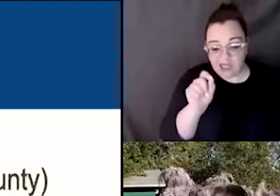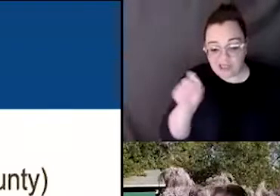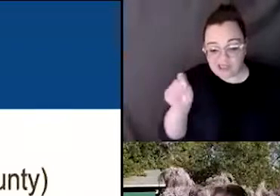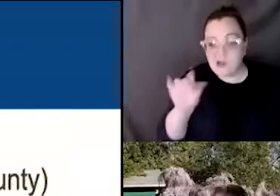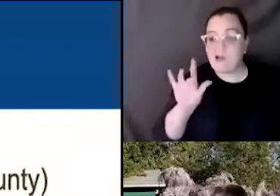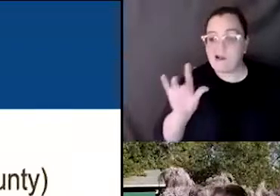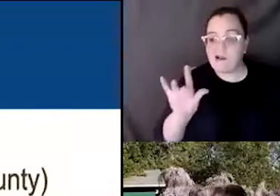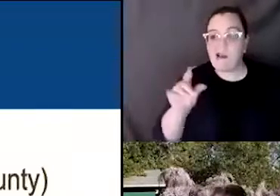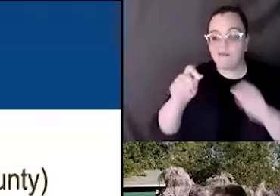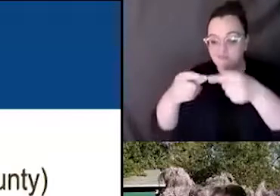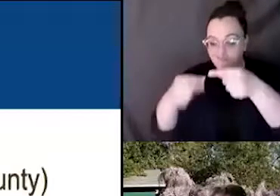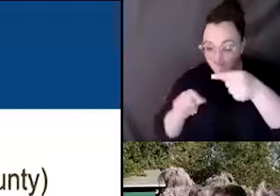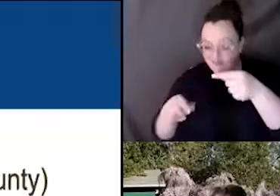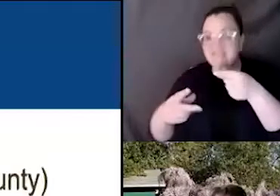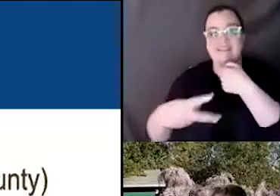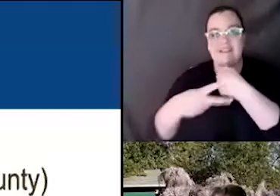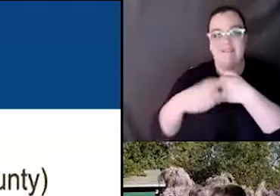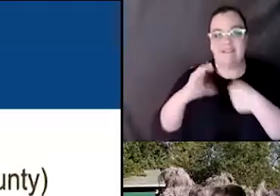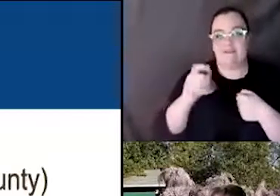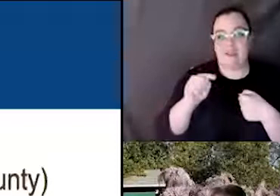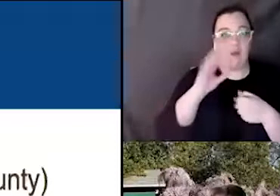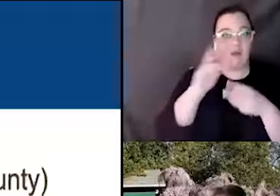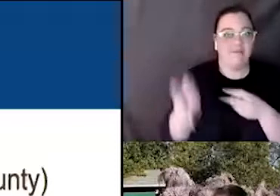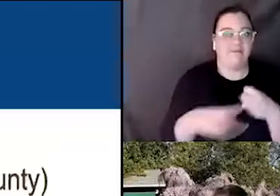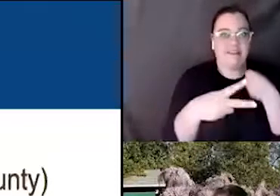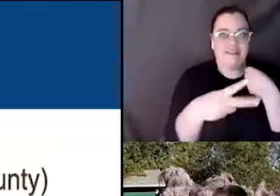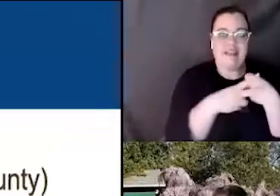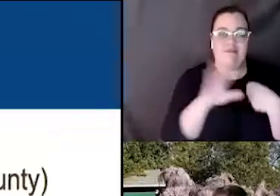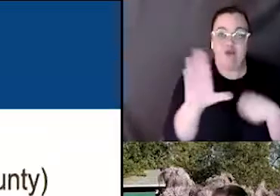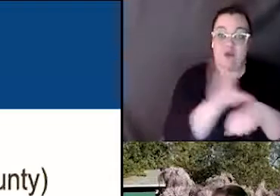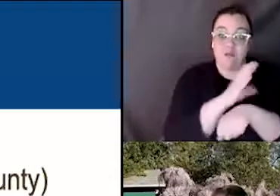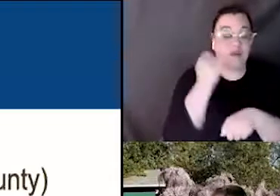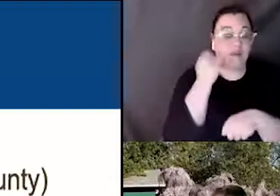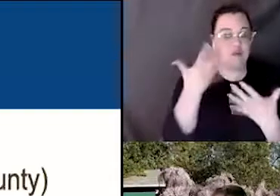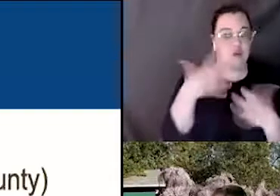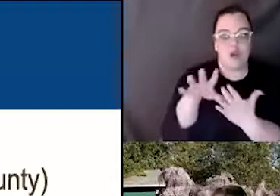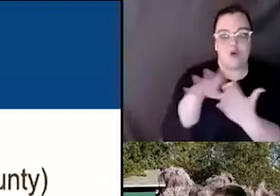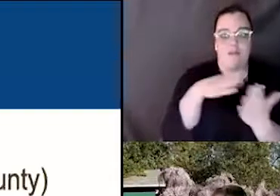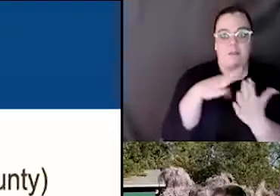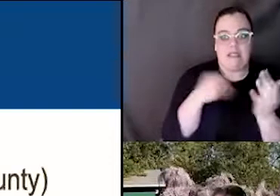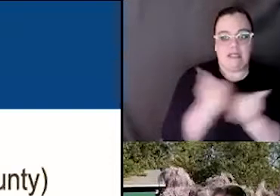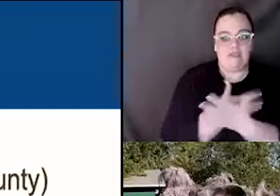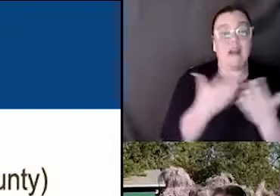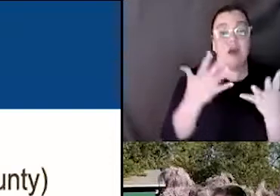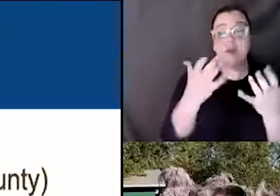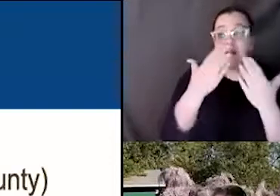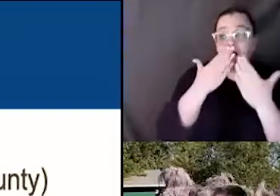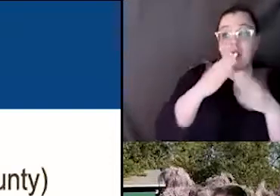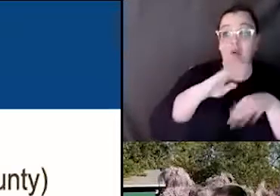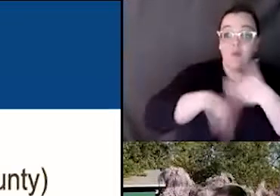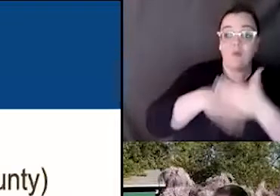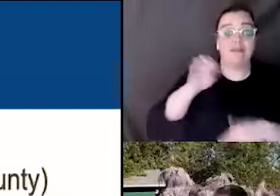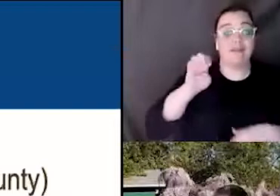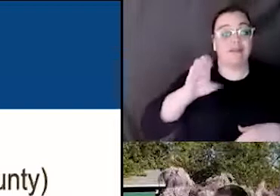chat. So all of it will be saved locally on your computer. I just want to thank the entire ECA Bay Area